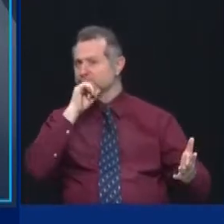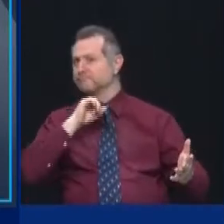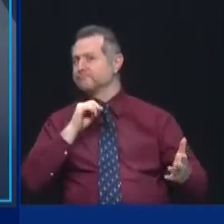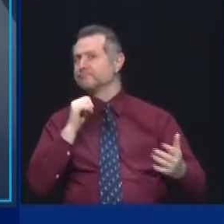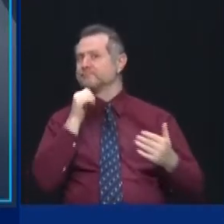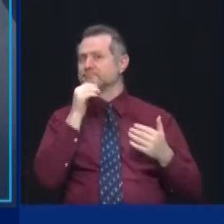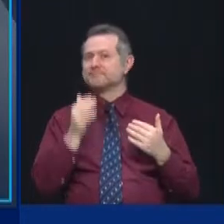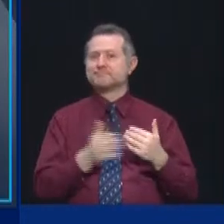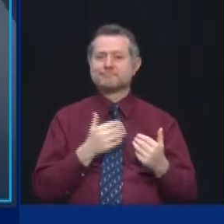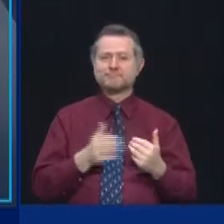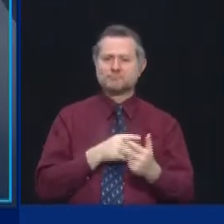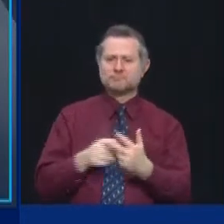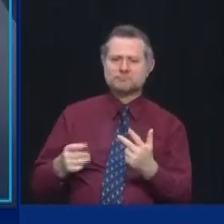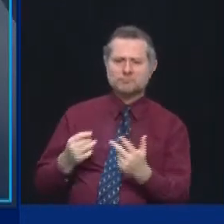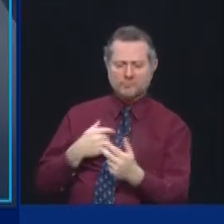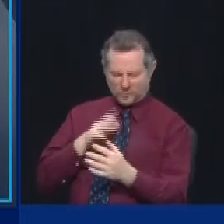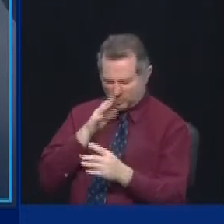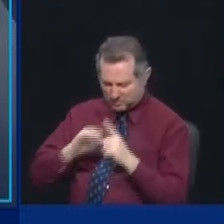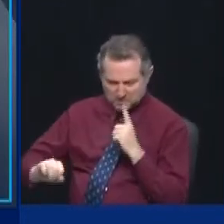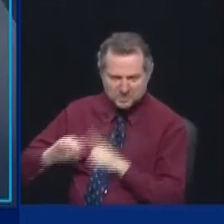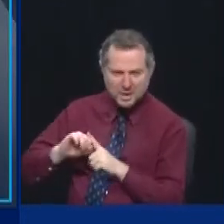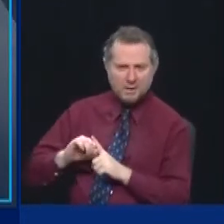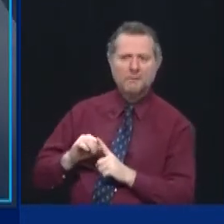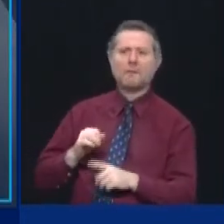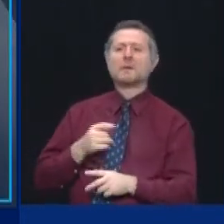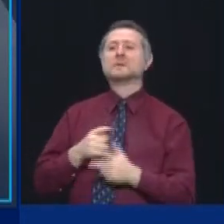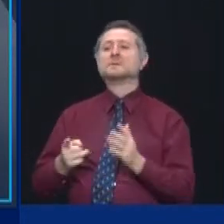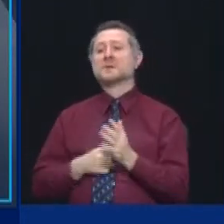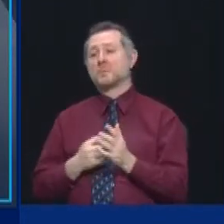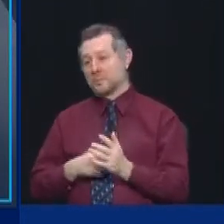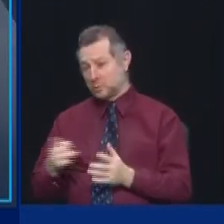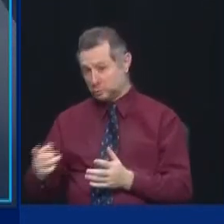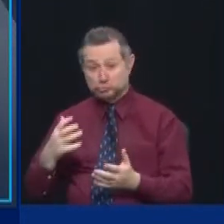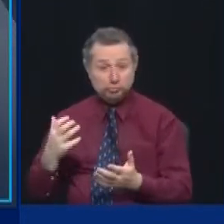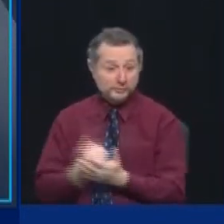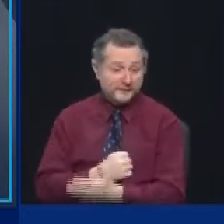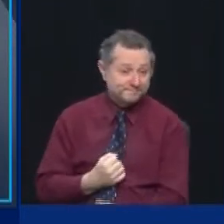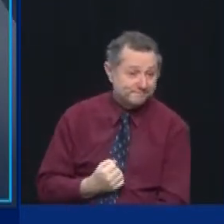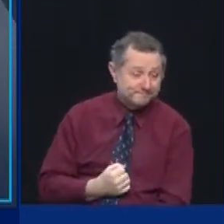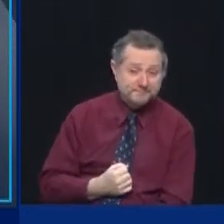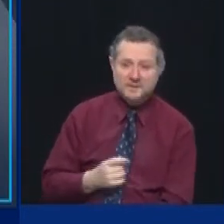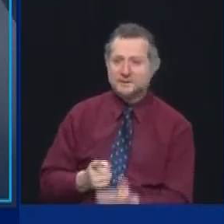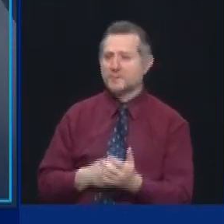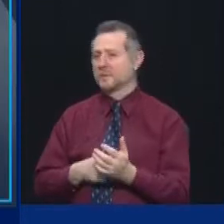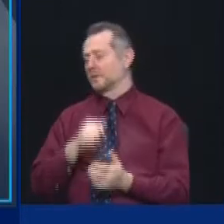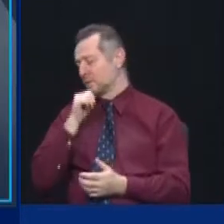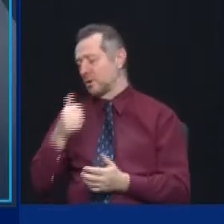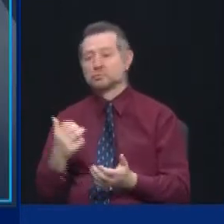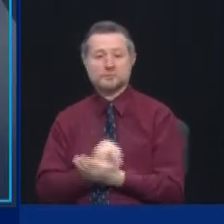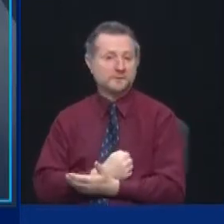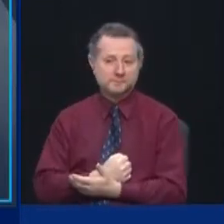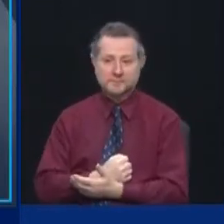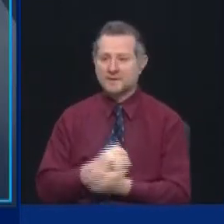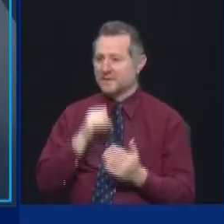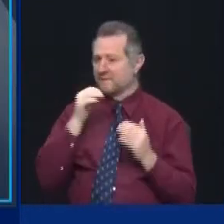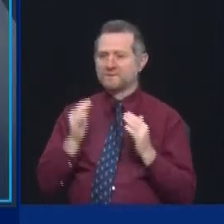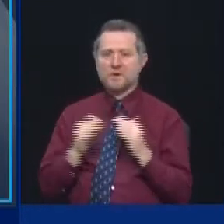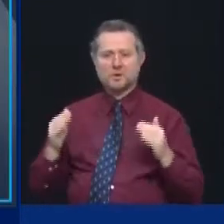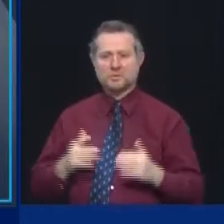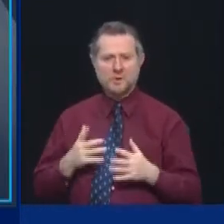the region, glass enclosed rooftop, a new glass atrium, and